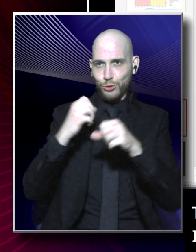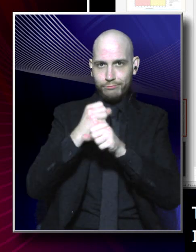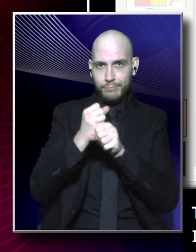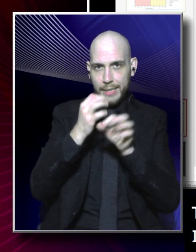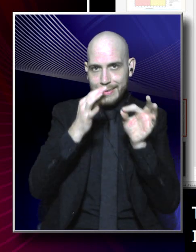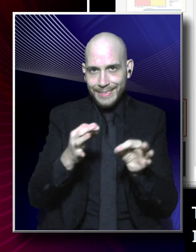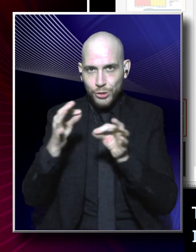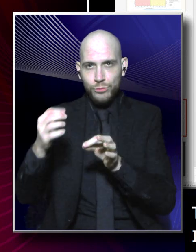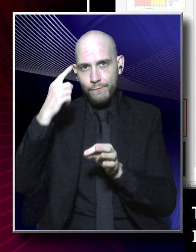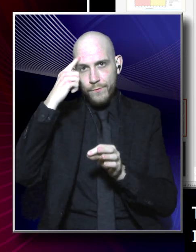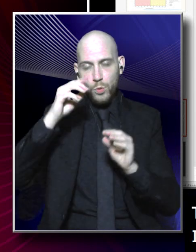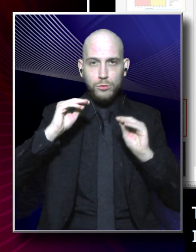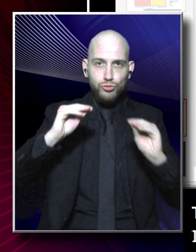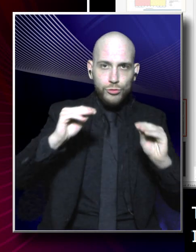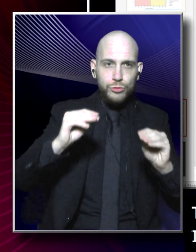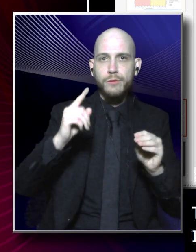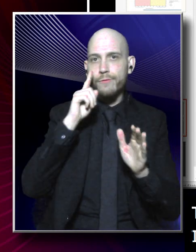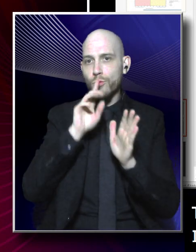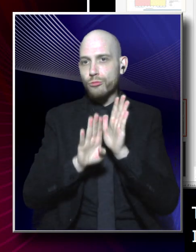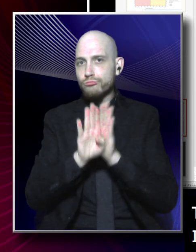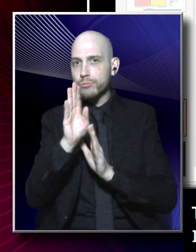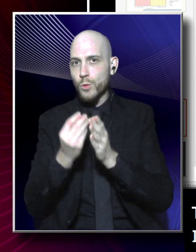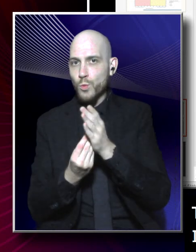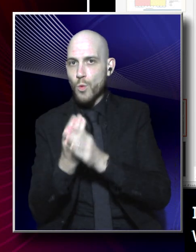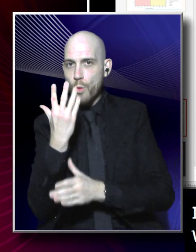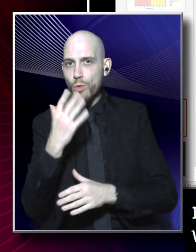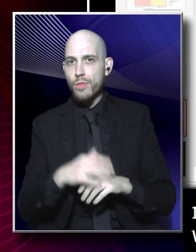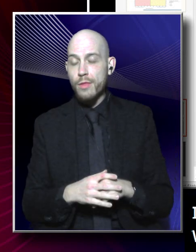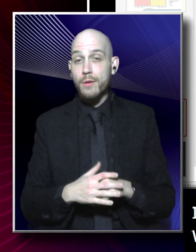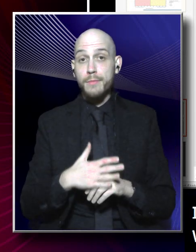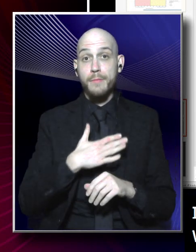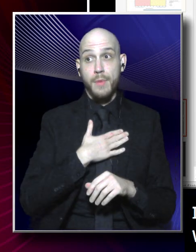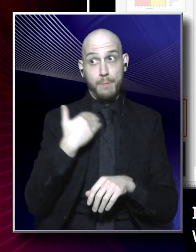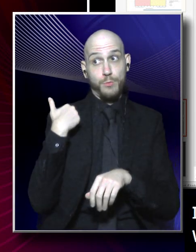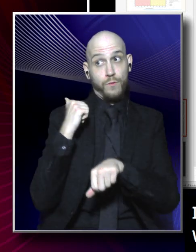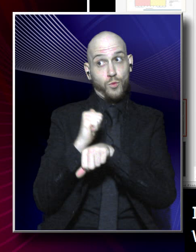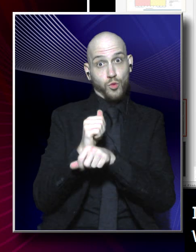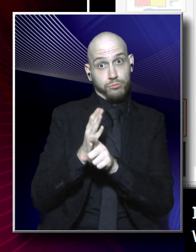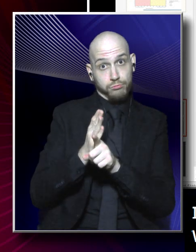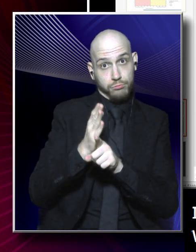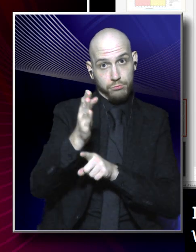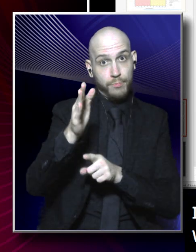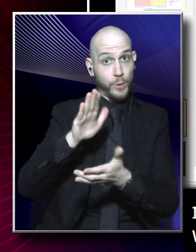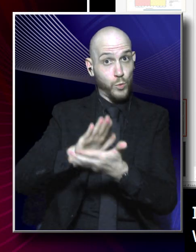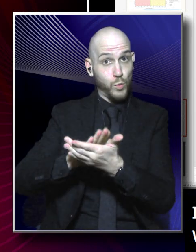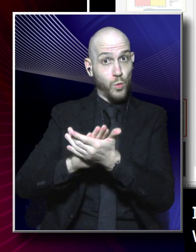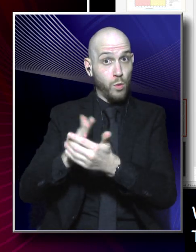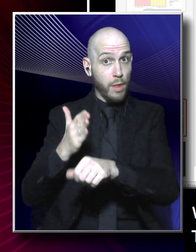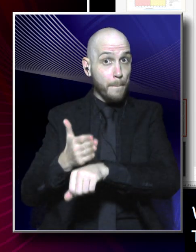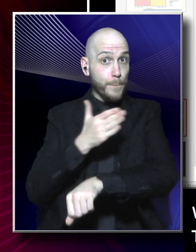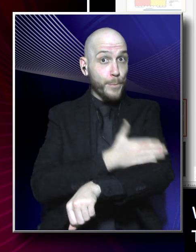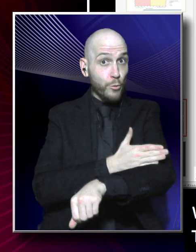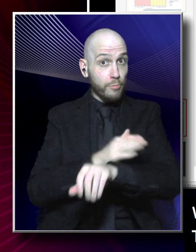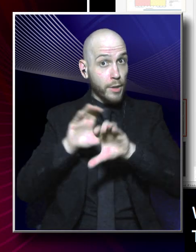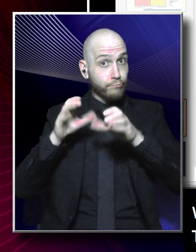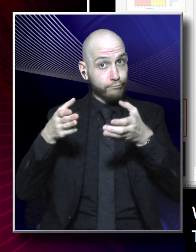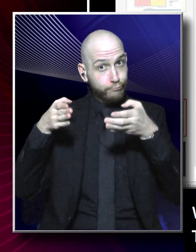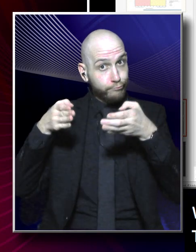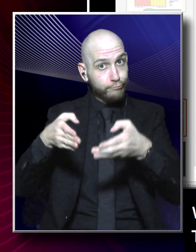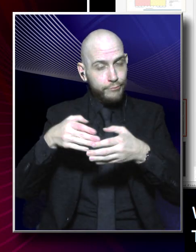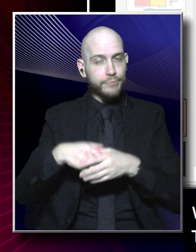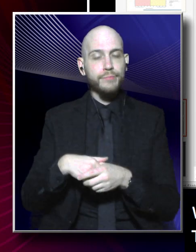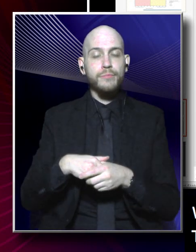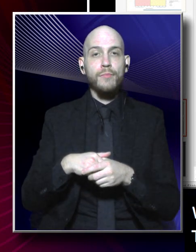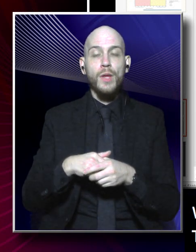And you know, from my previous work in school improvement, I do feel that as long as teachers are talking about learning and growth